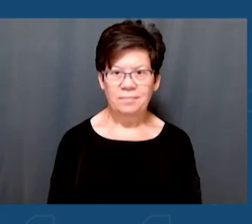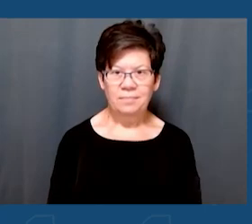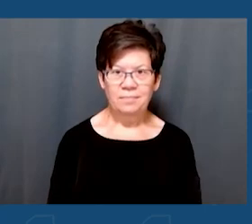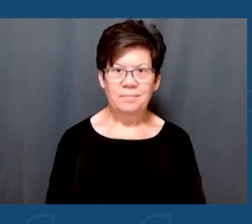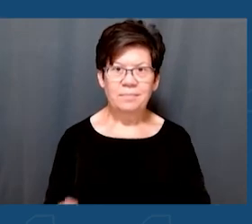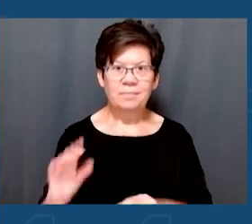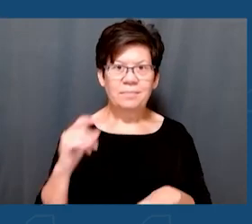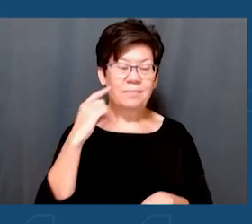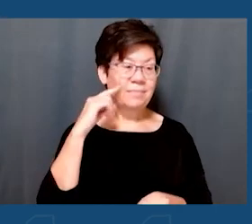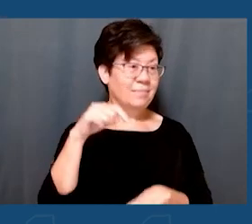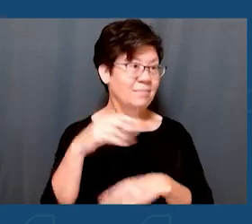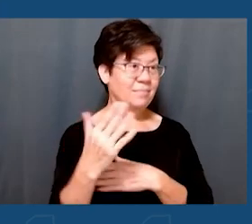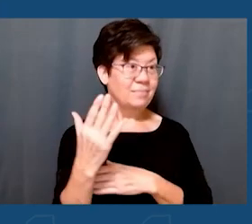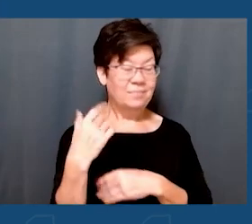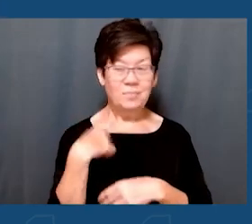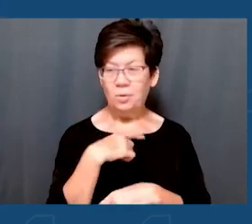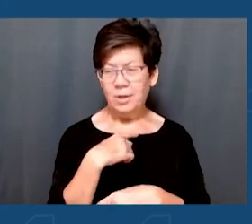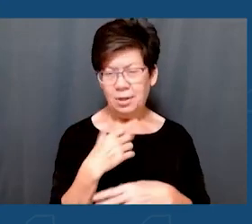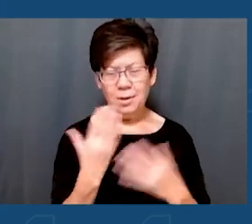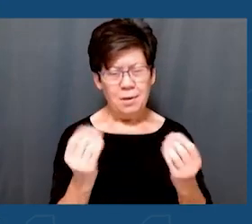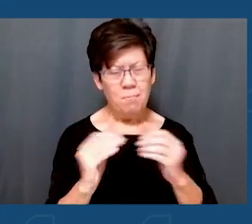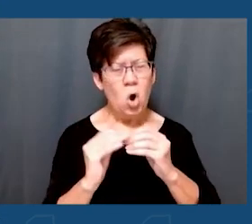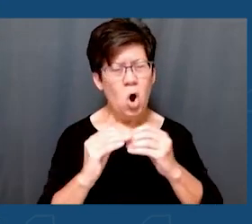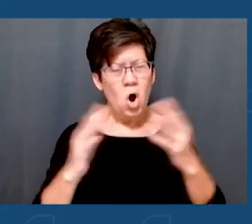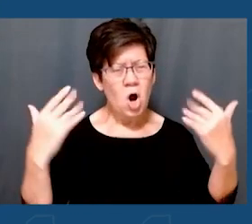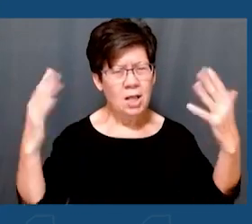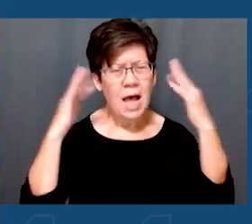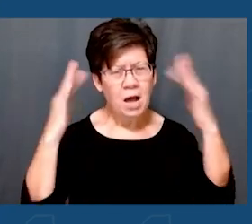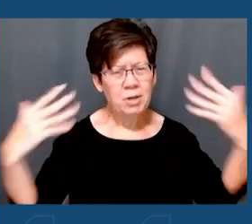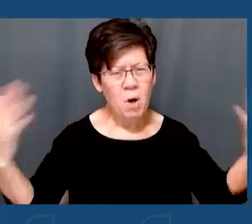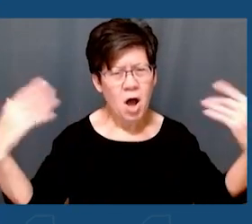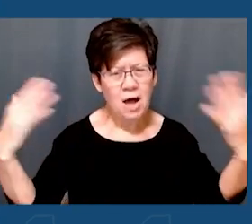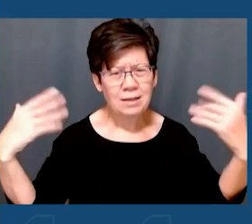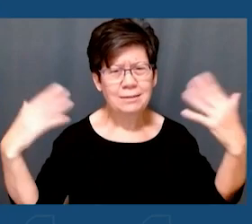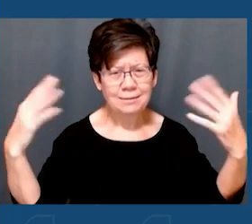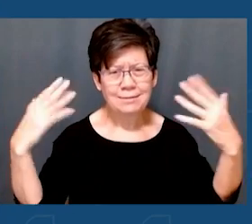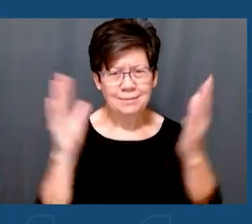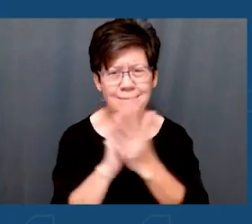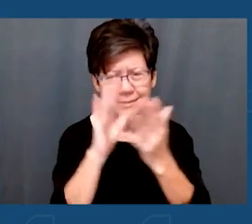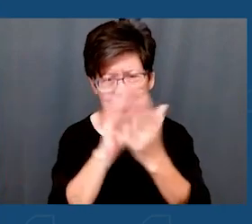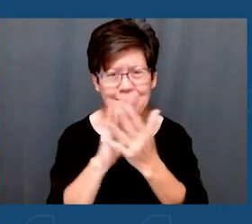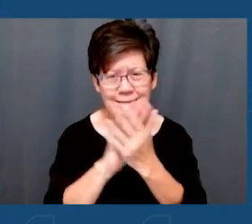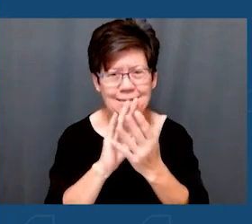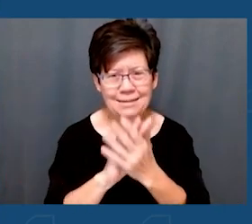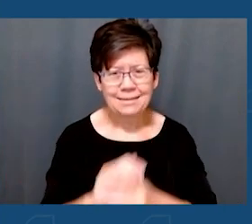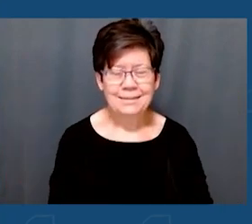I think this morning we can make some more noise. Can we do that?